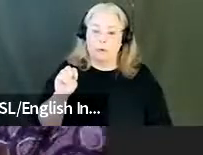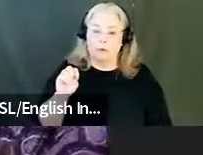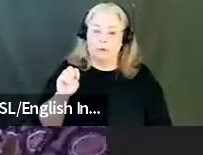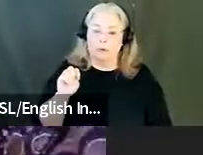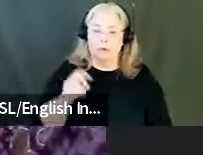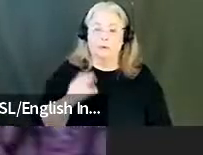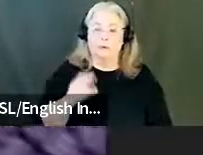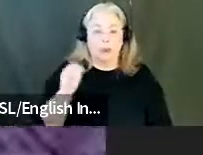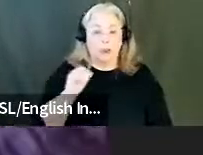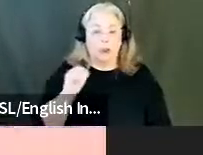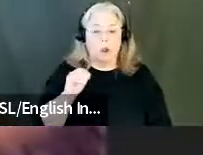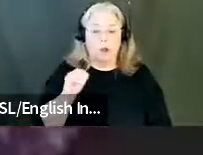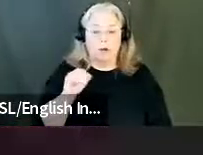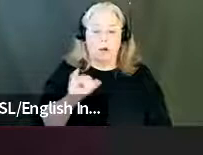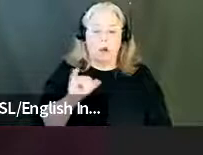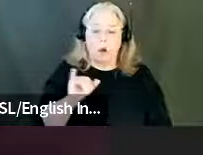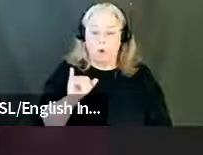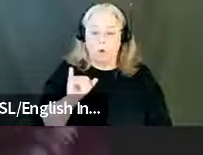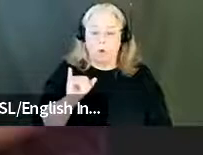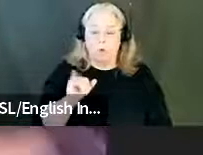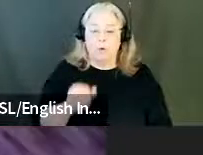out.